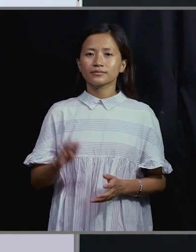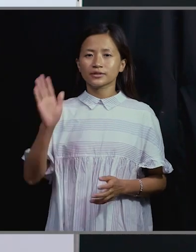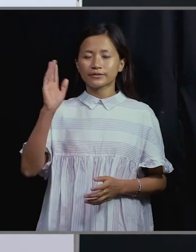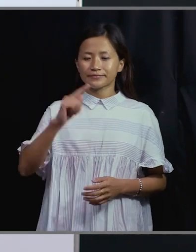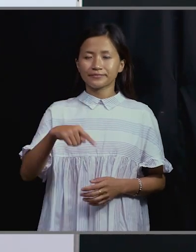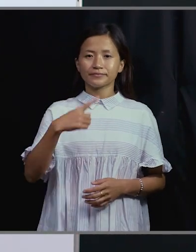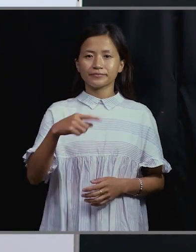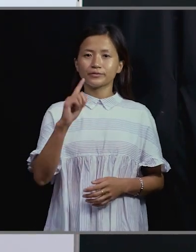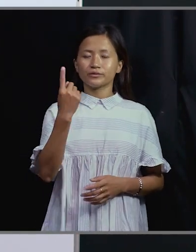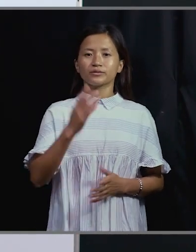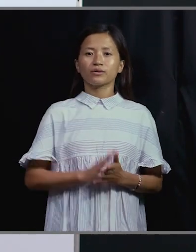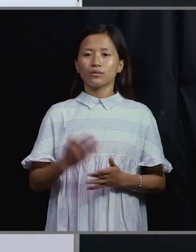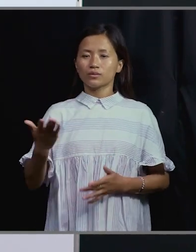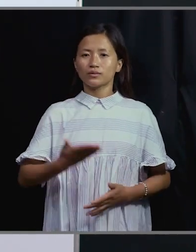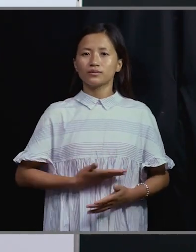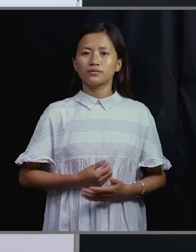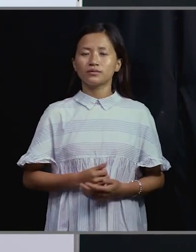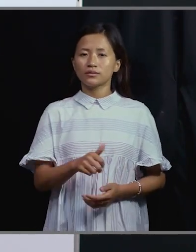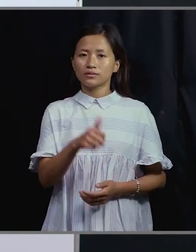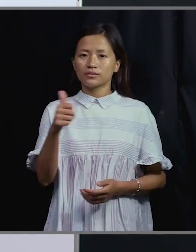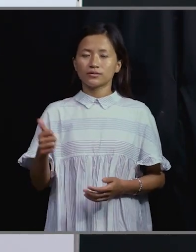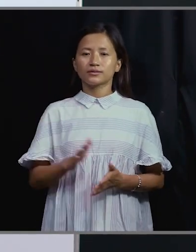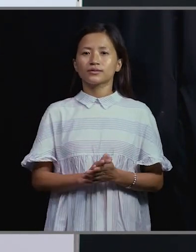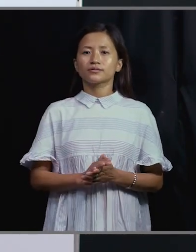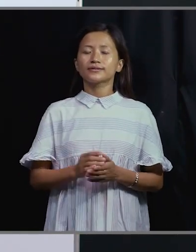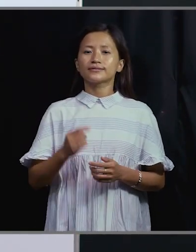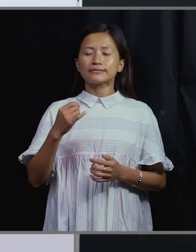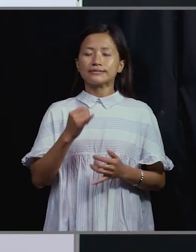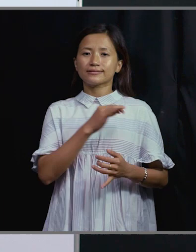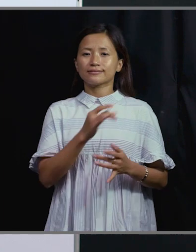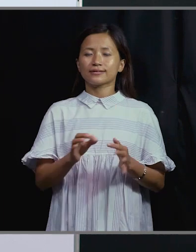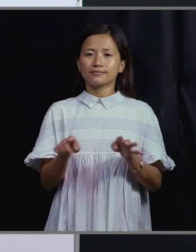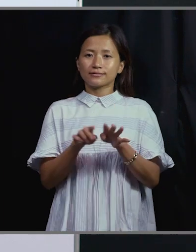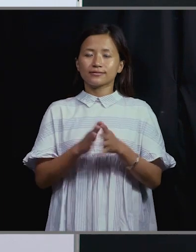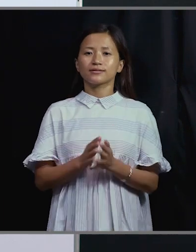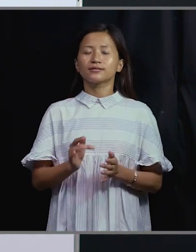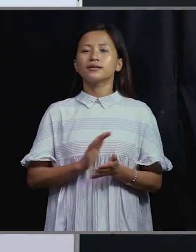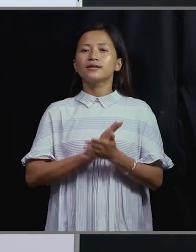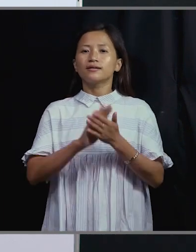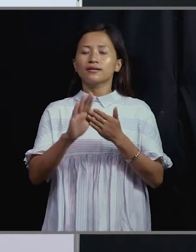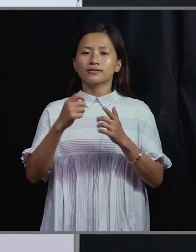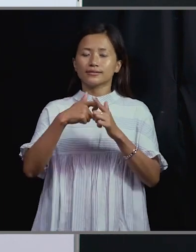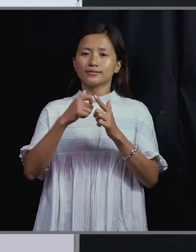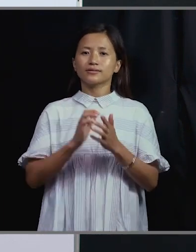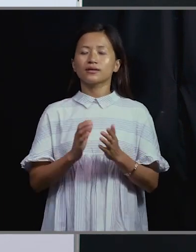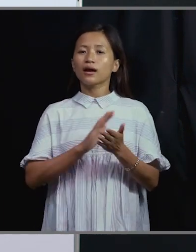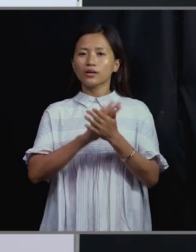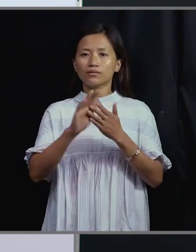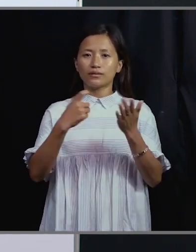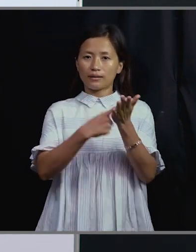Hi everyone, welcome to another interesting session on the topic haloalkanes and